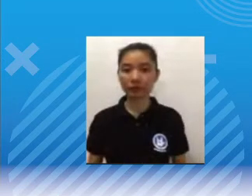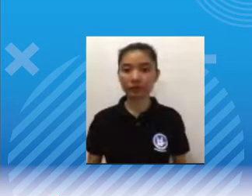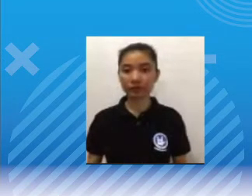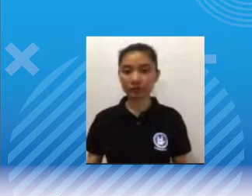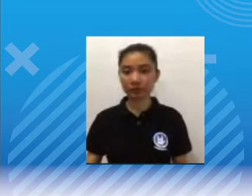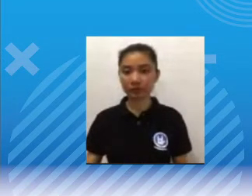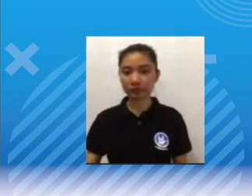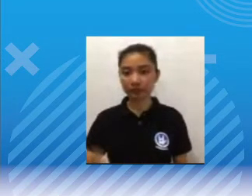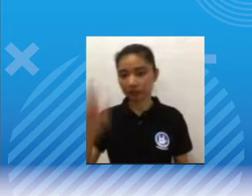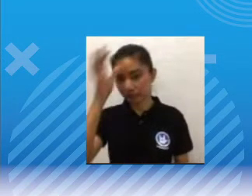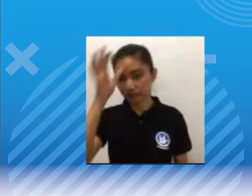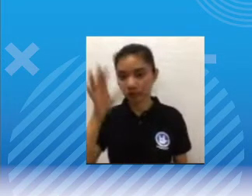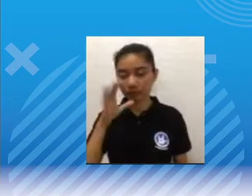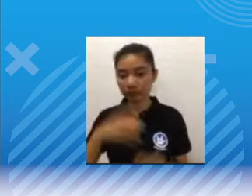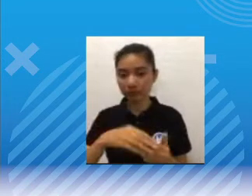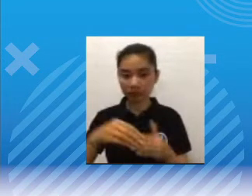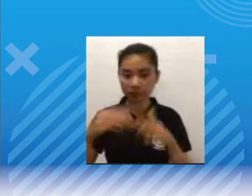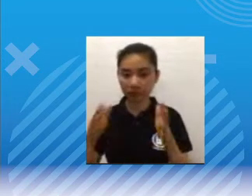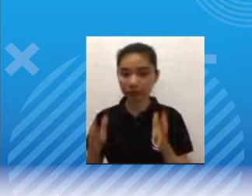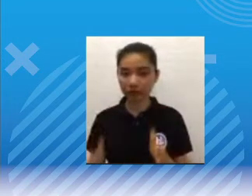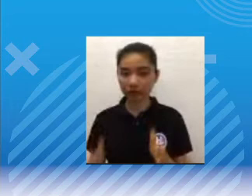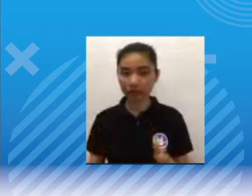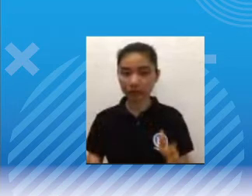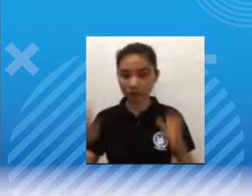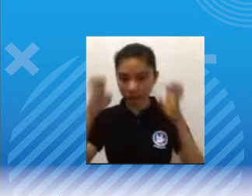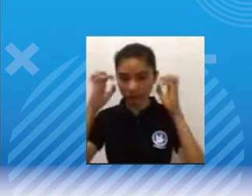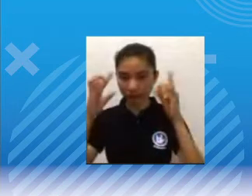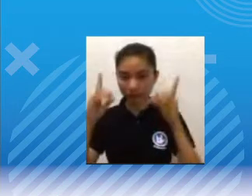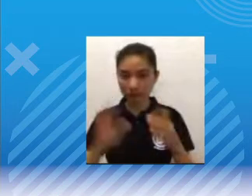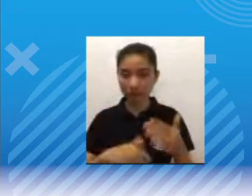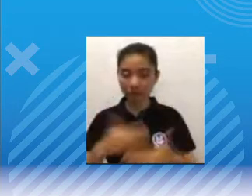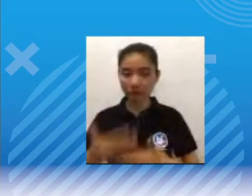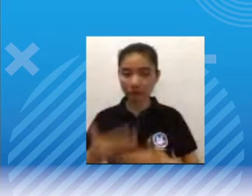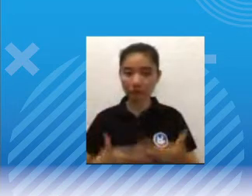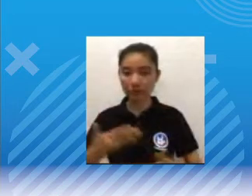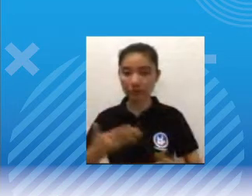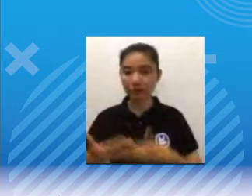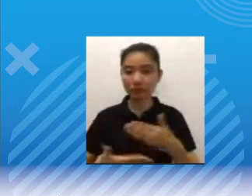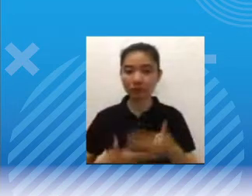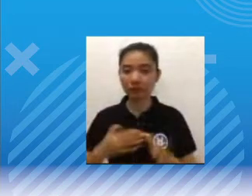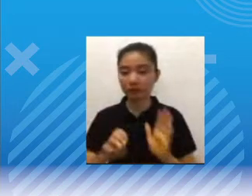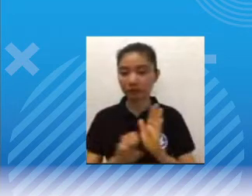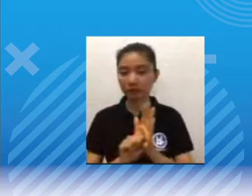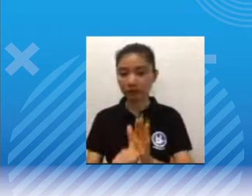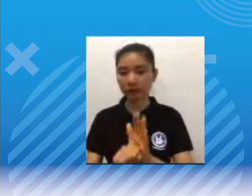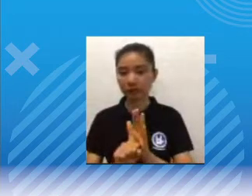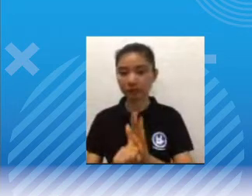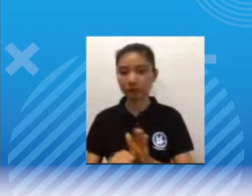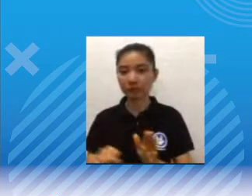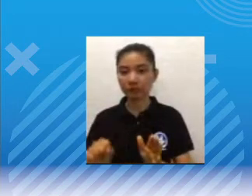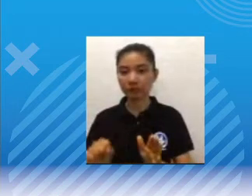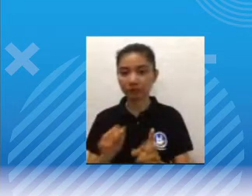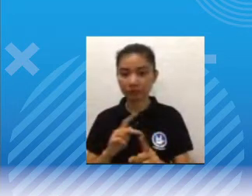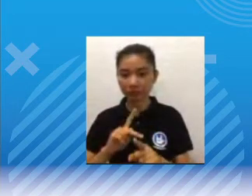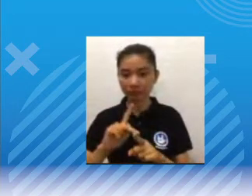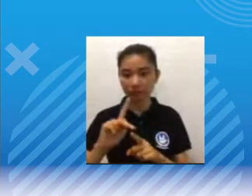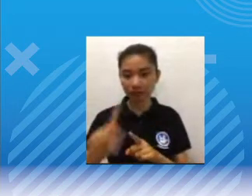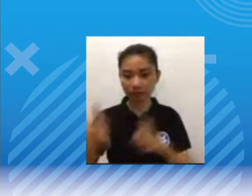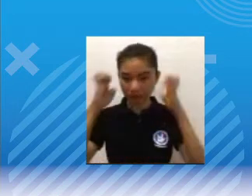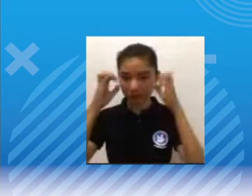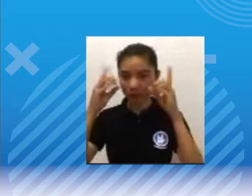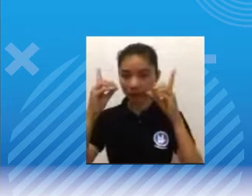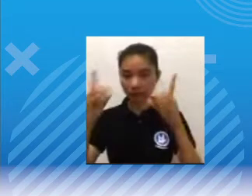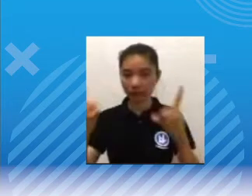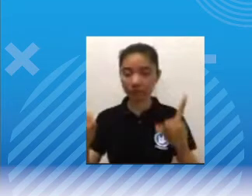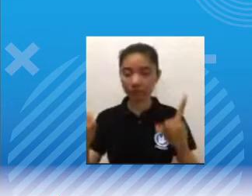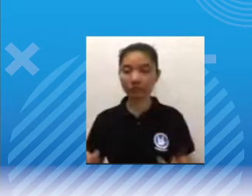in the educative process. No? So these are the sample PPSC proficient teacher indicators, or ito yung mga teachers